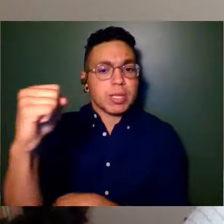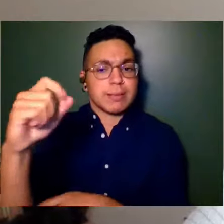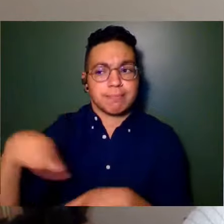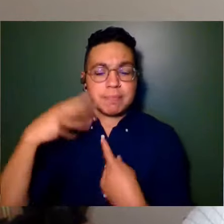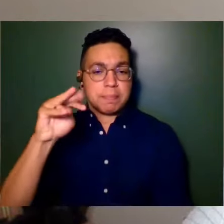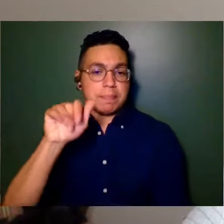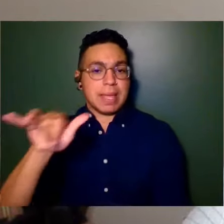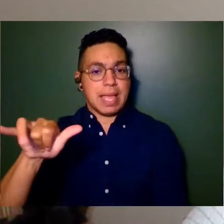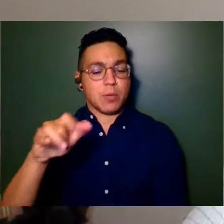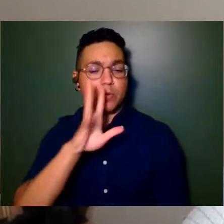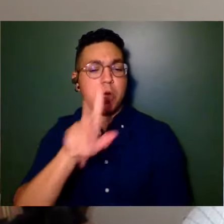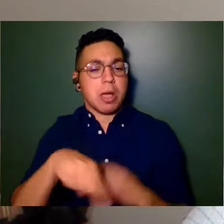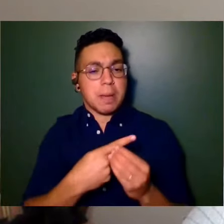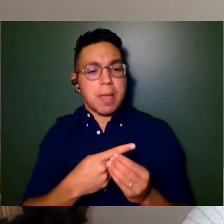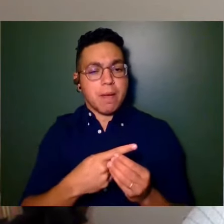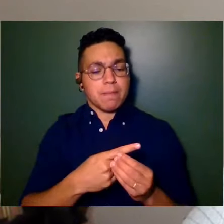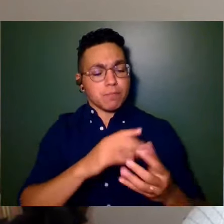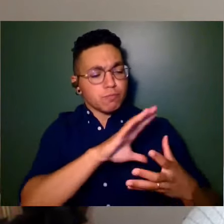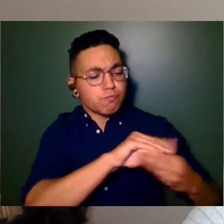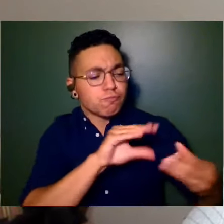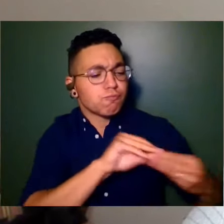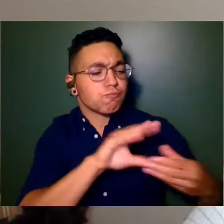and